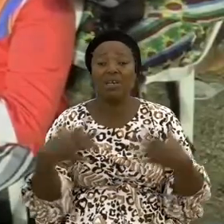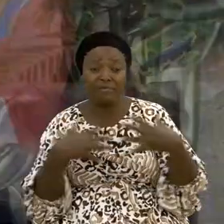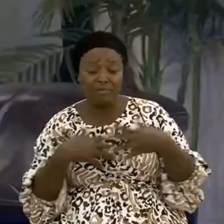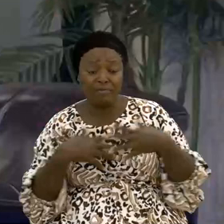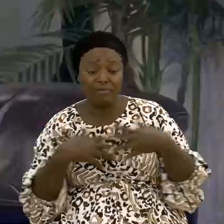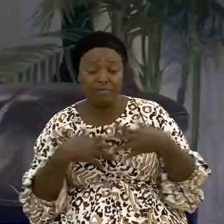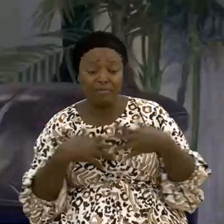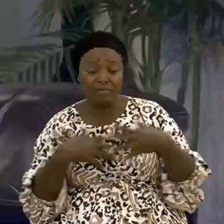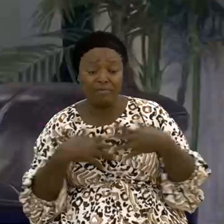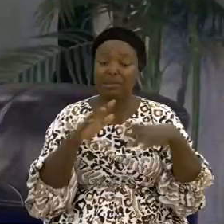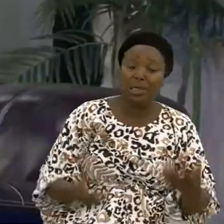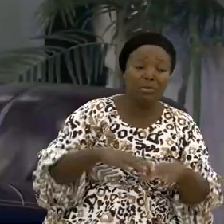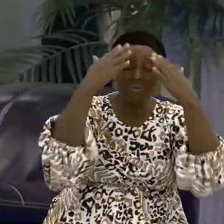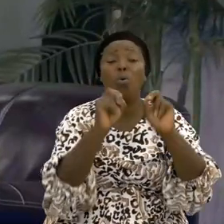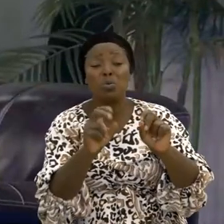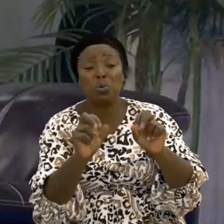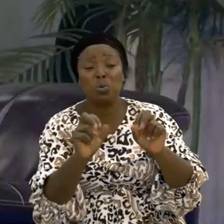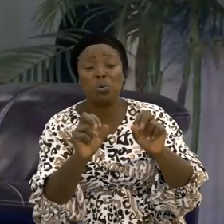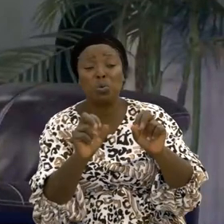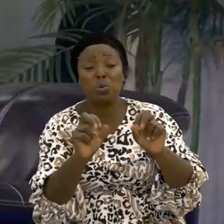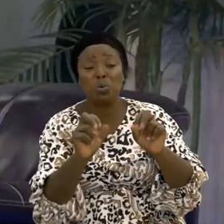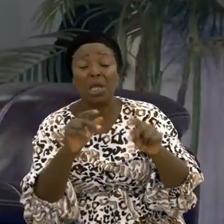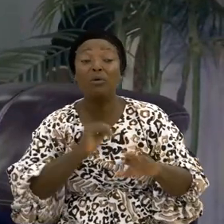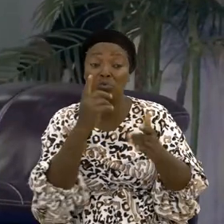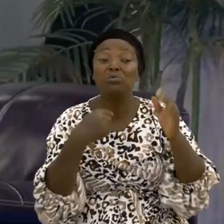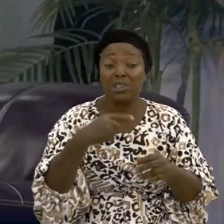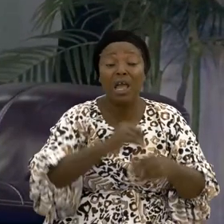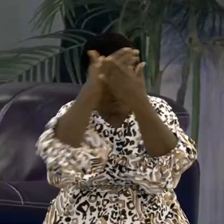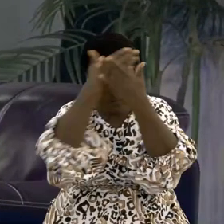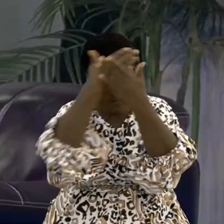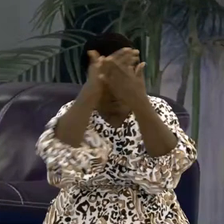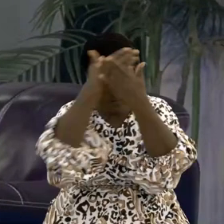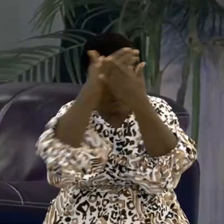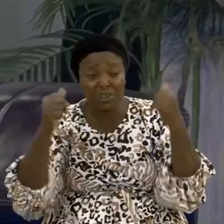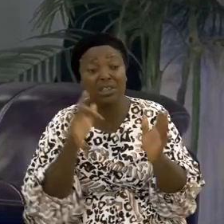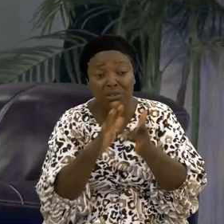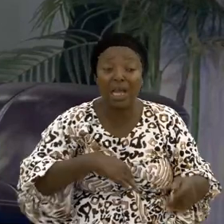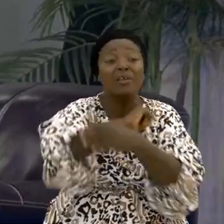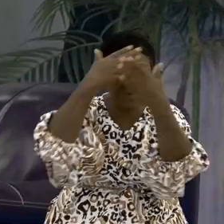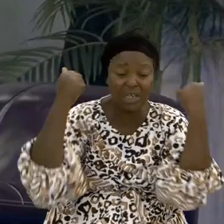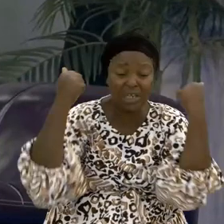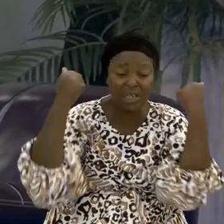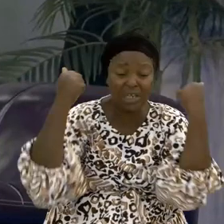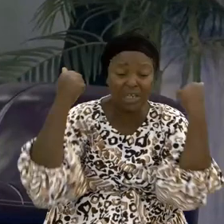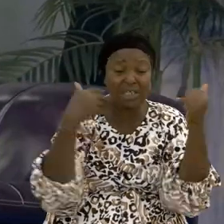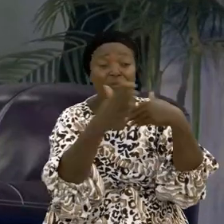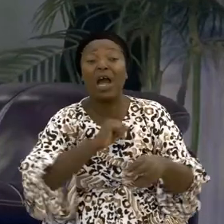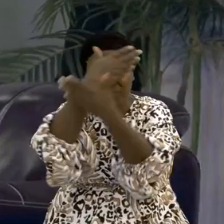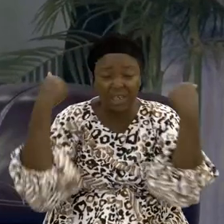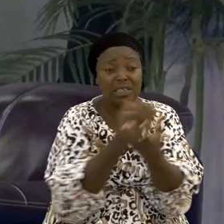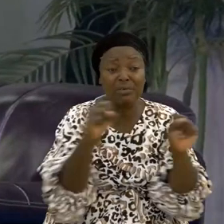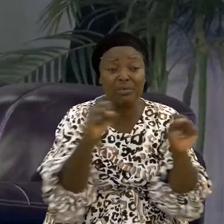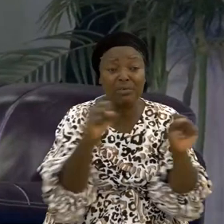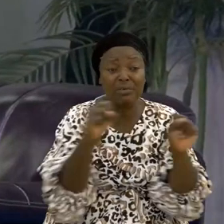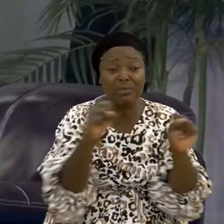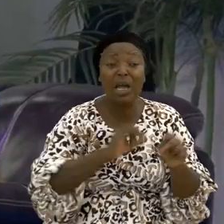say, okay, I will do what you say. I'll forget Christ. I'll forget salvation. I'll forget heaven. I'll forget holiness. I'll